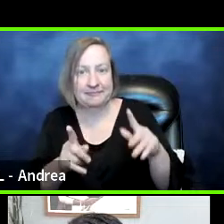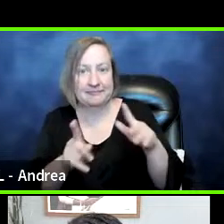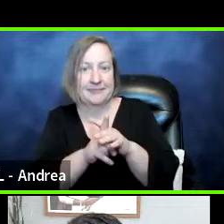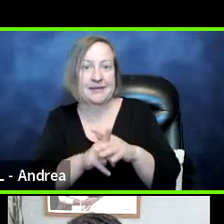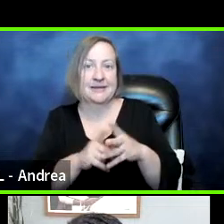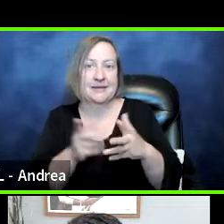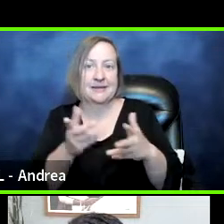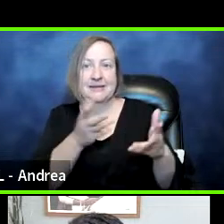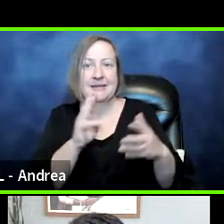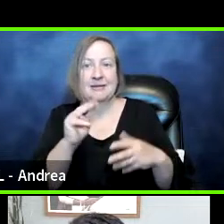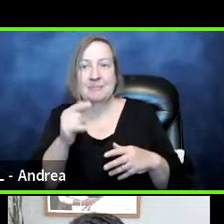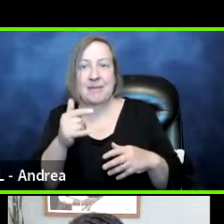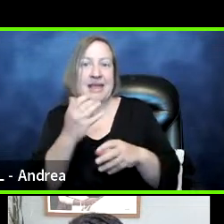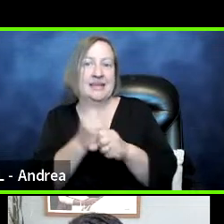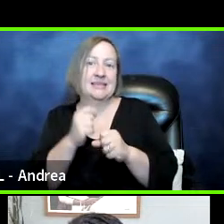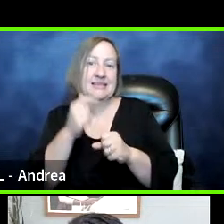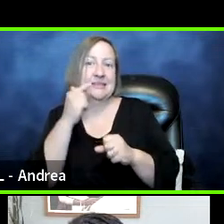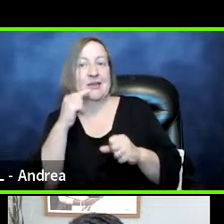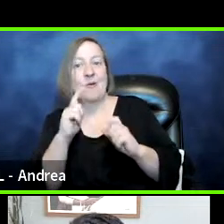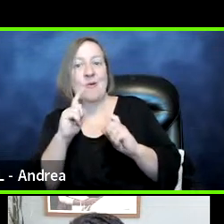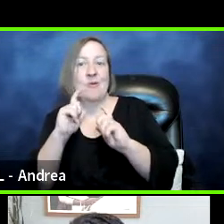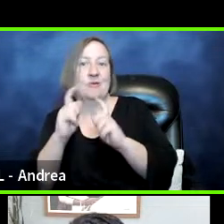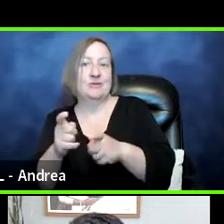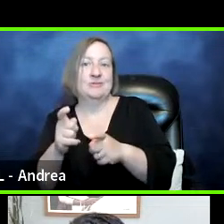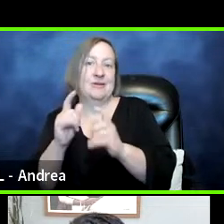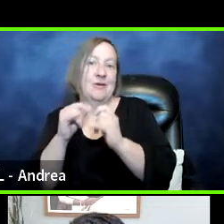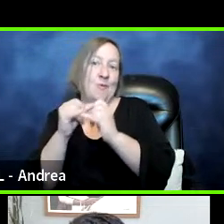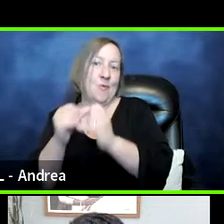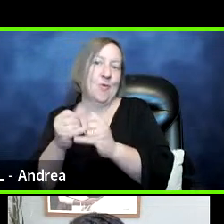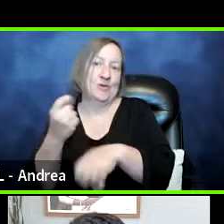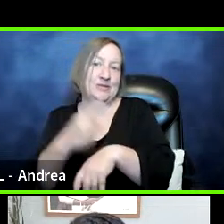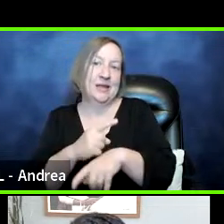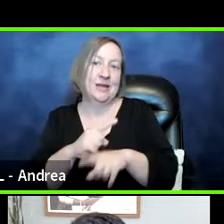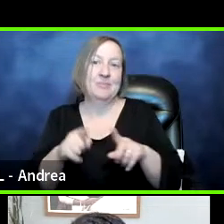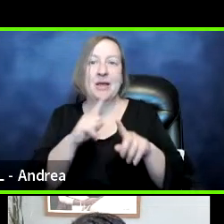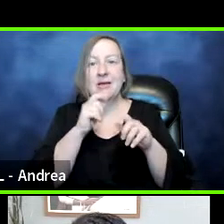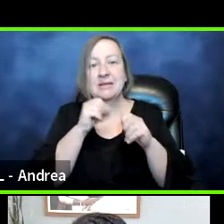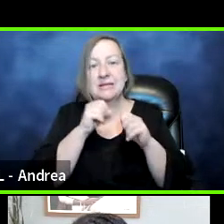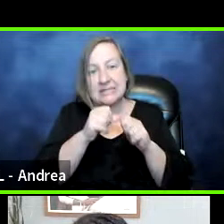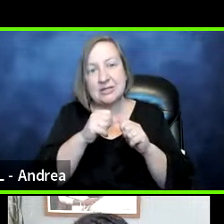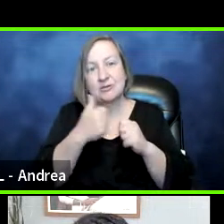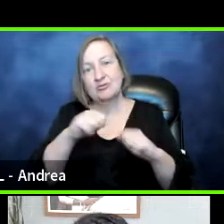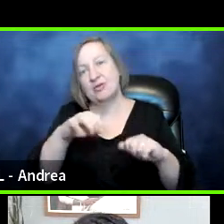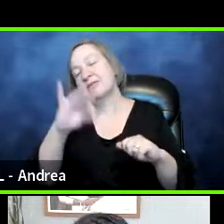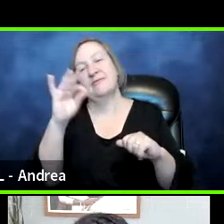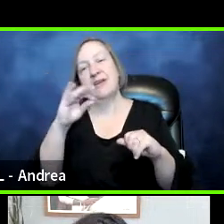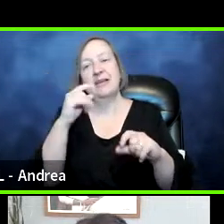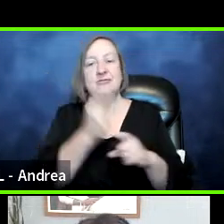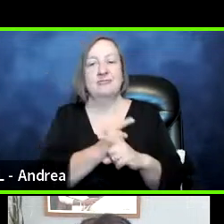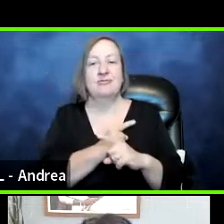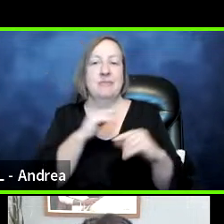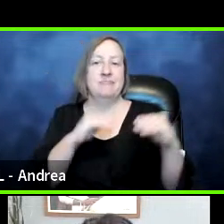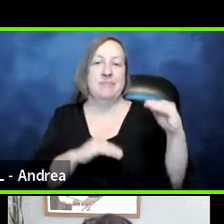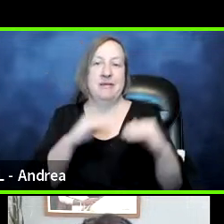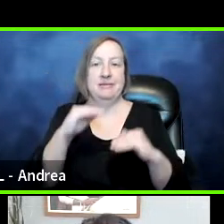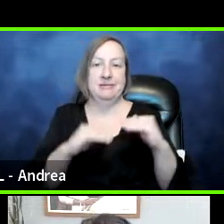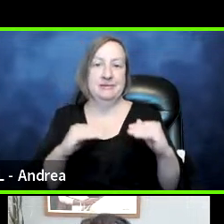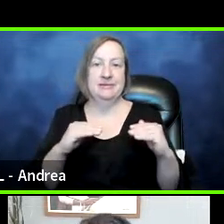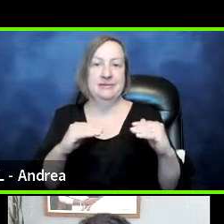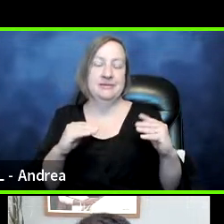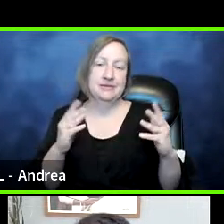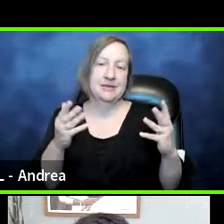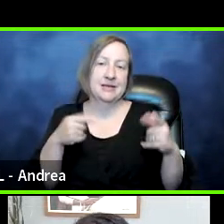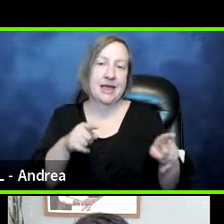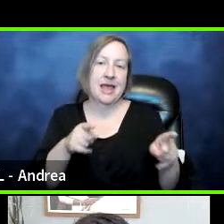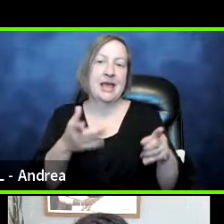today, but we'll continue to find the right balancing act here as we again